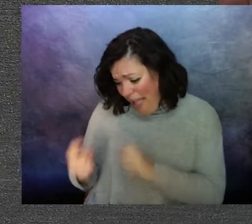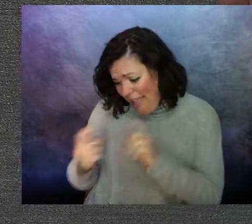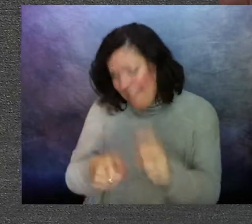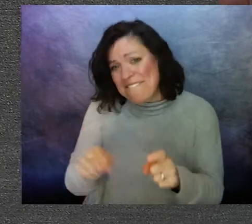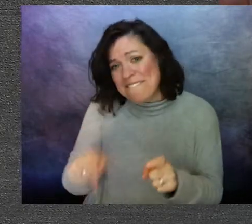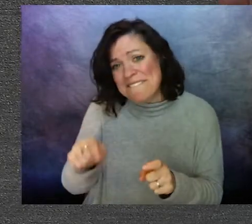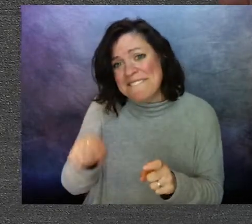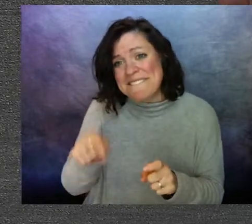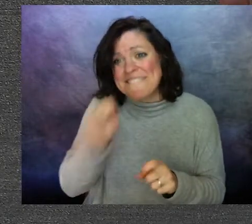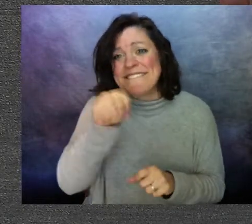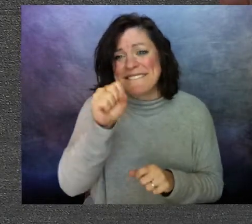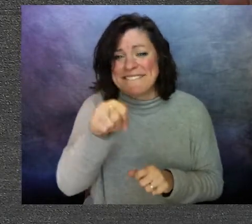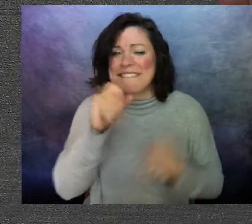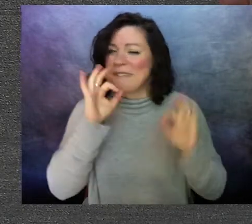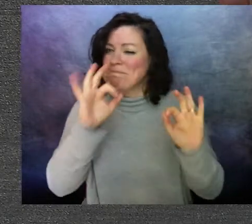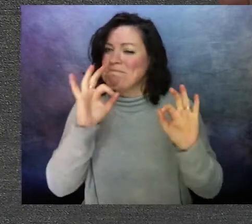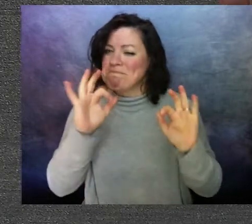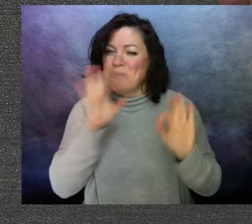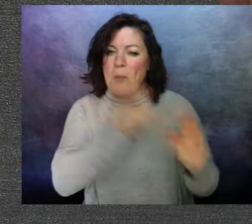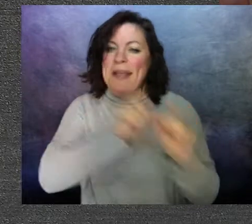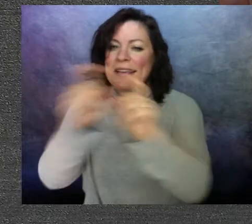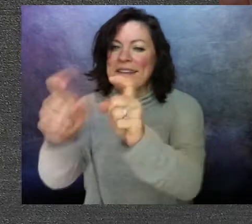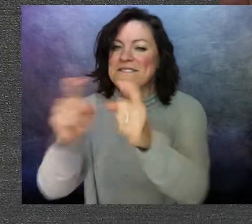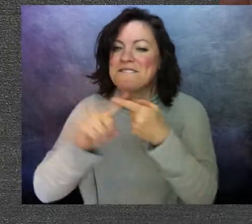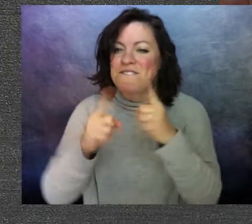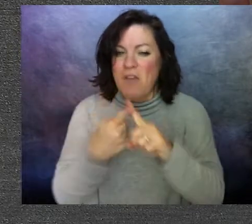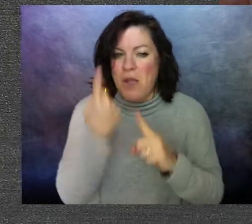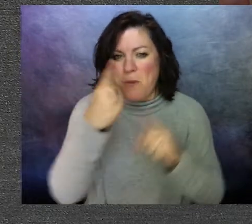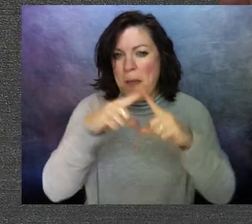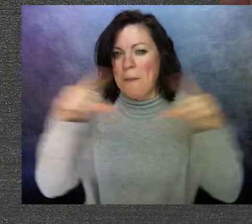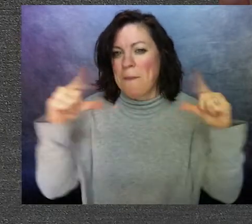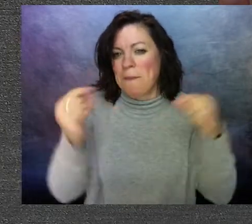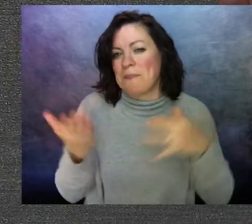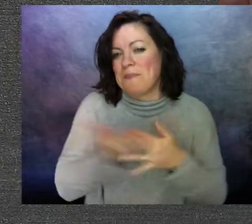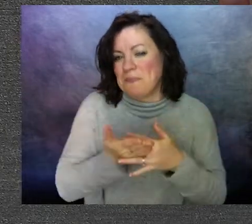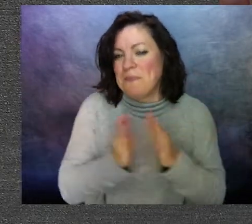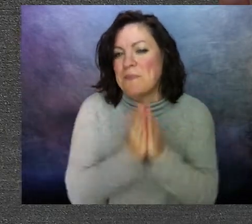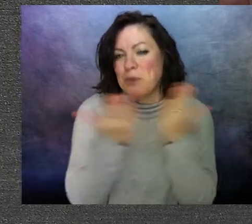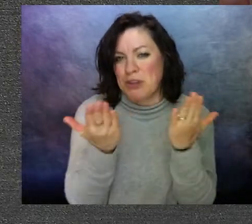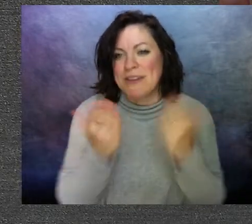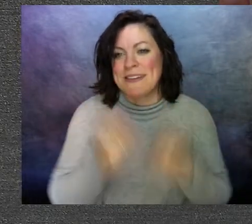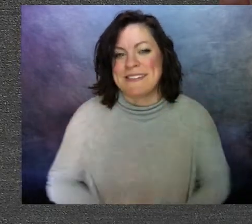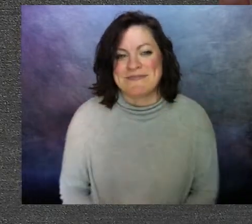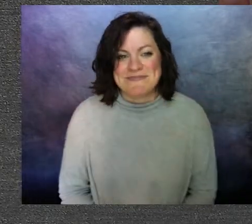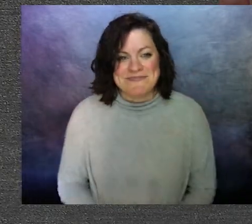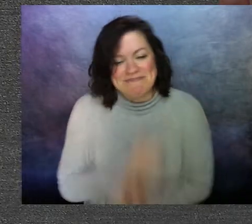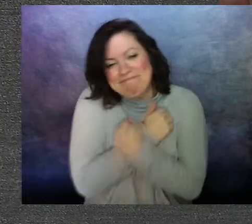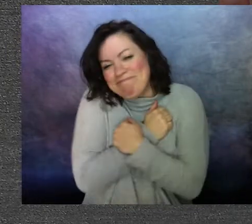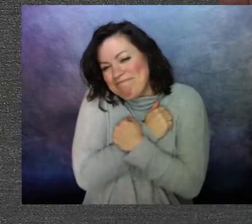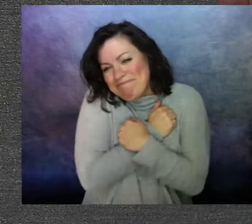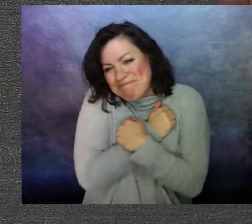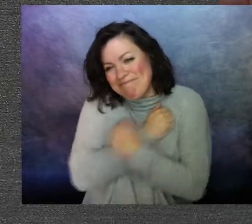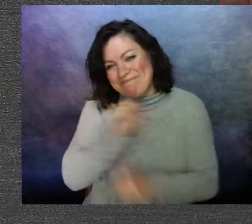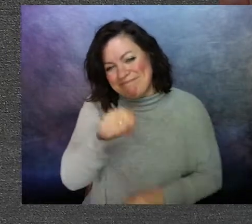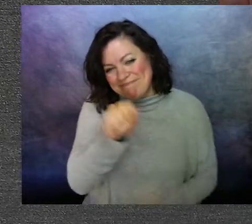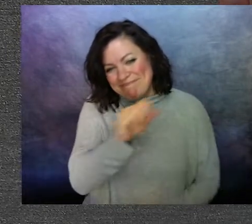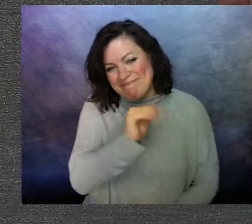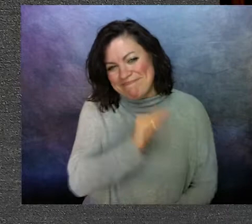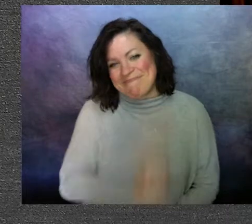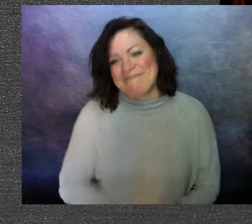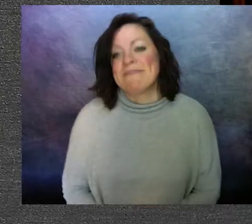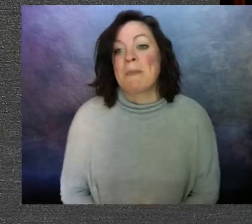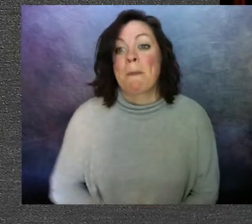what friendship's all about, right? Okay. Hey, thank you so much. Welcome. All right. See you next